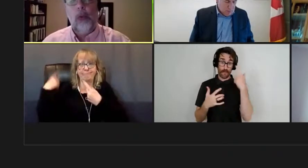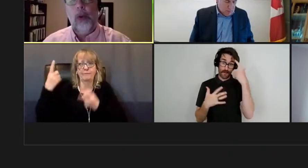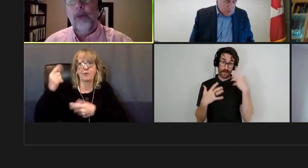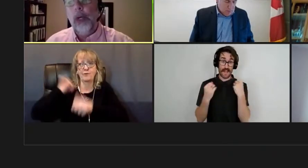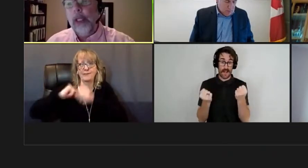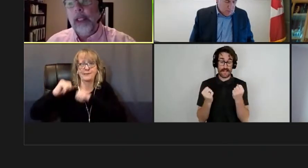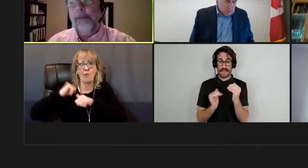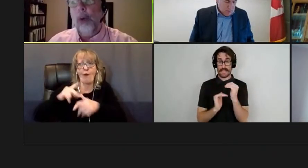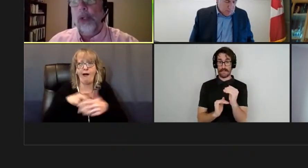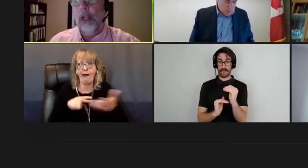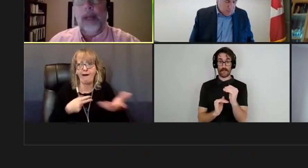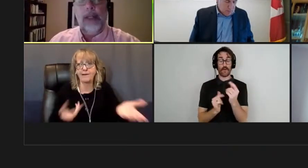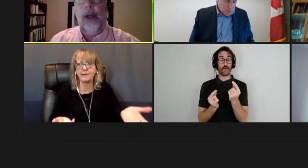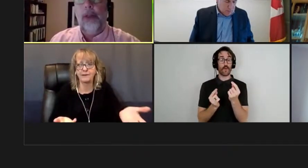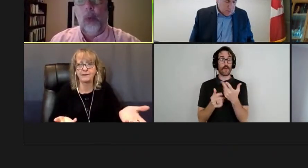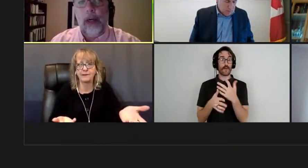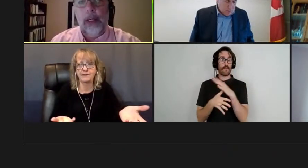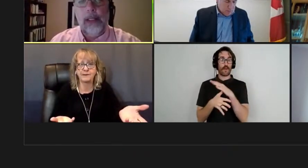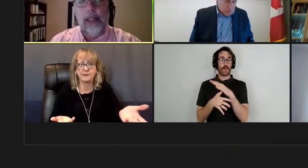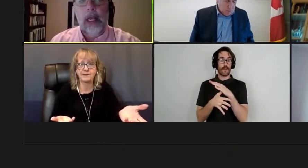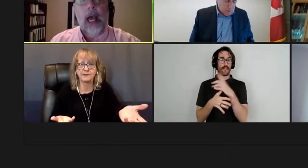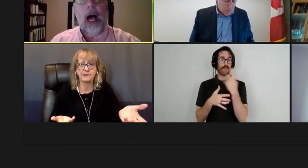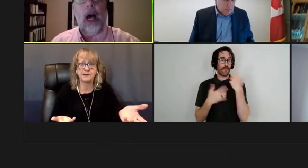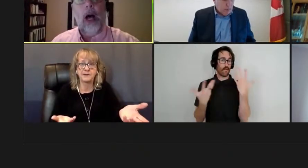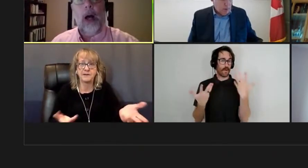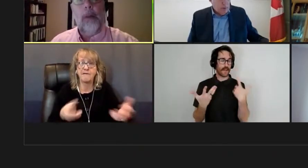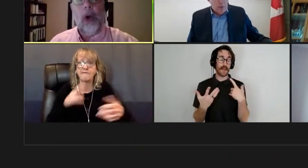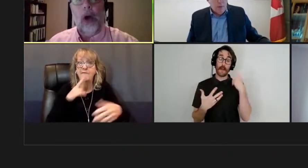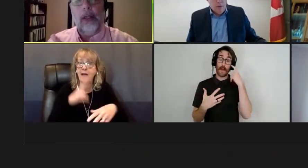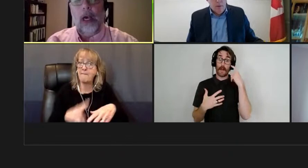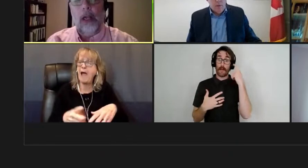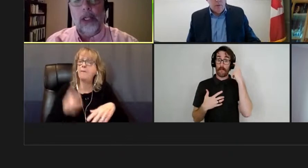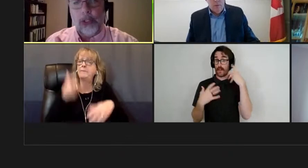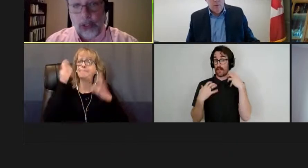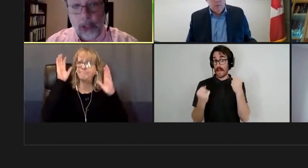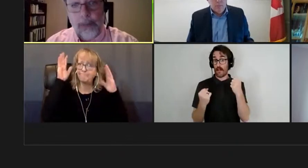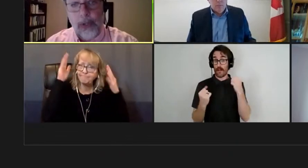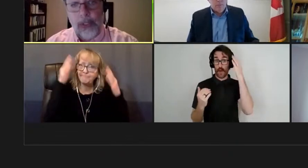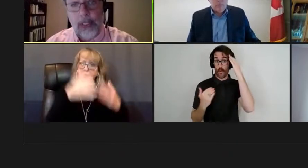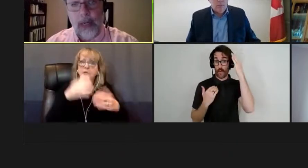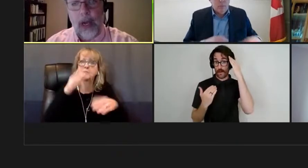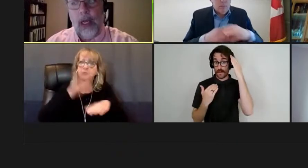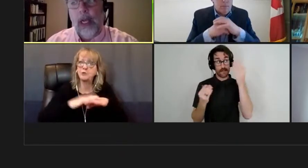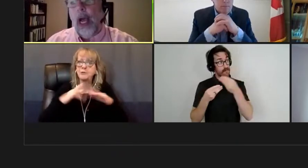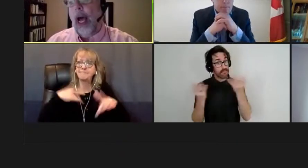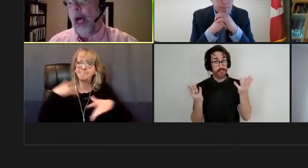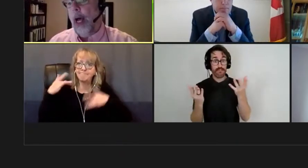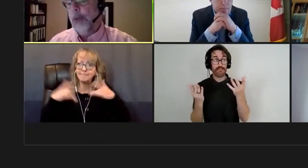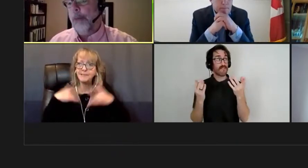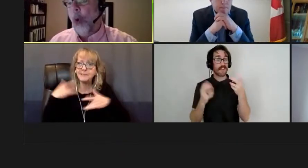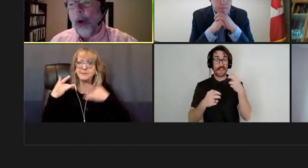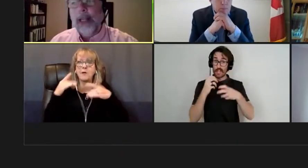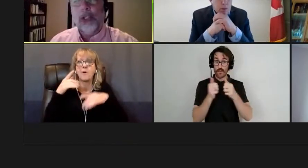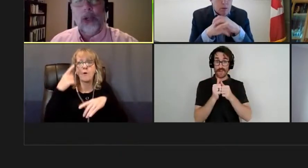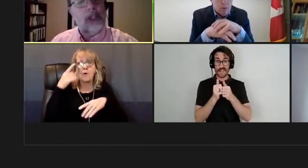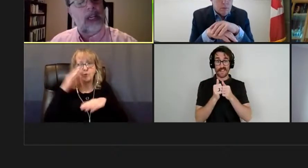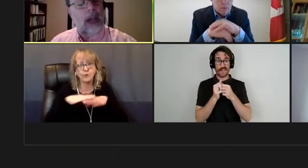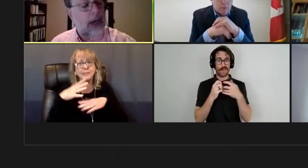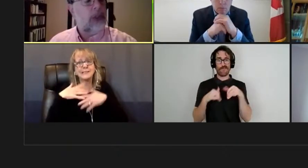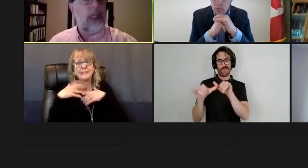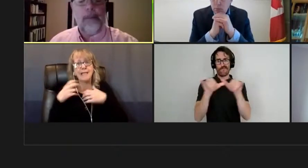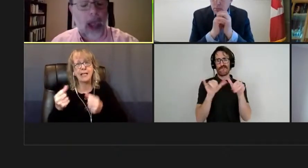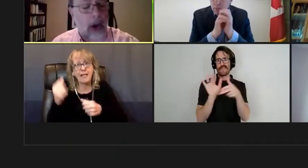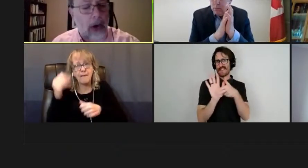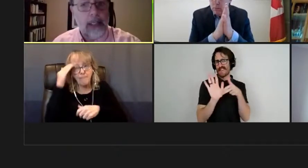so we've really focused on mental health awareness, on concerns about stigma, supporting certain